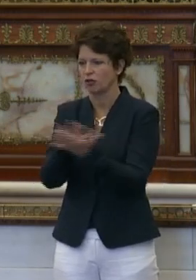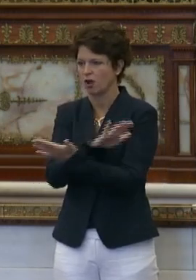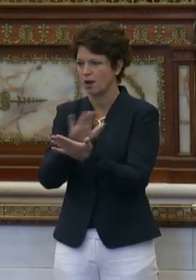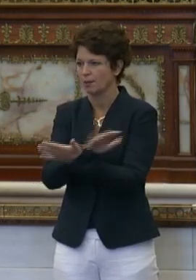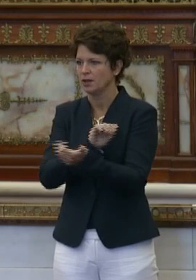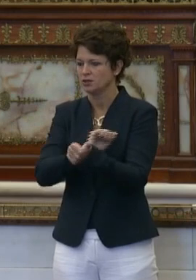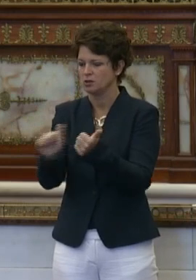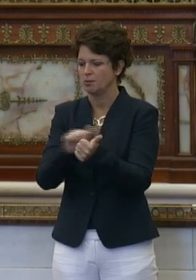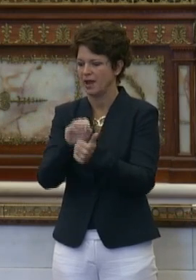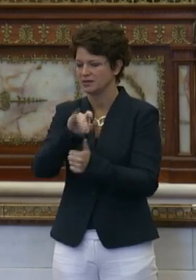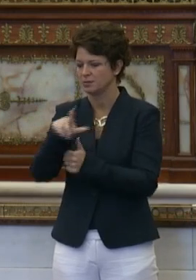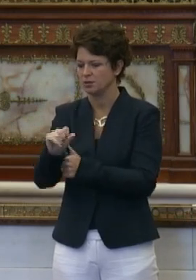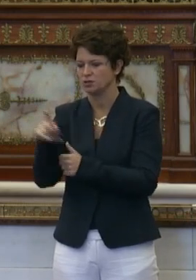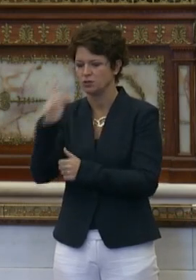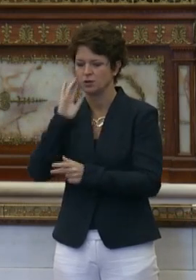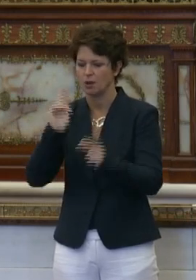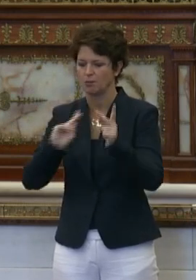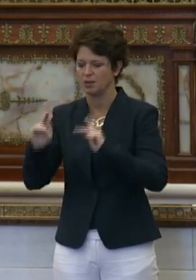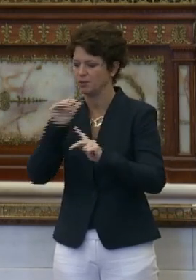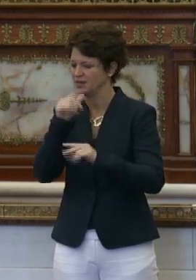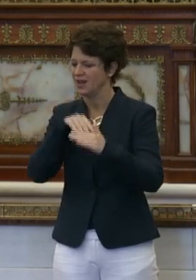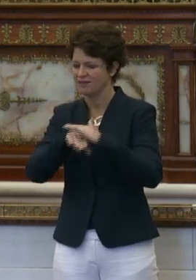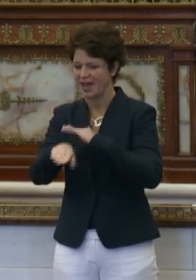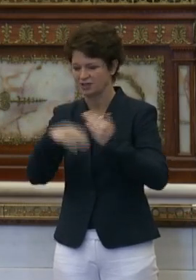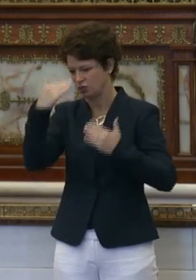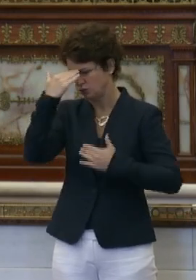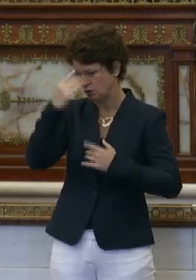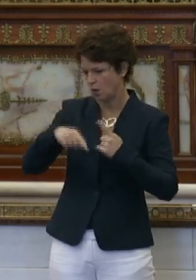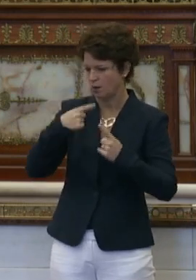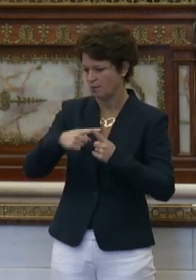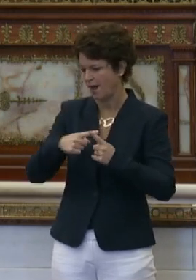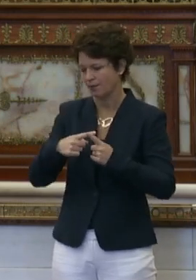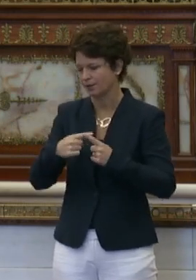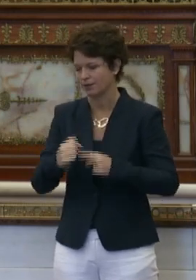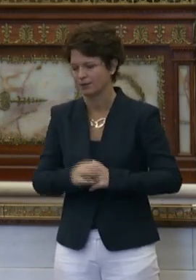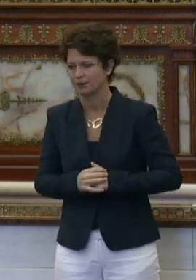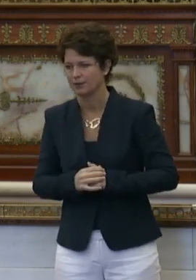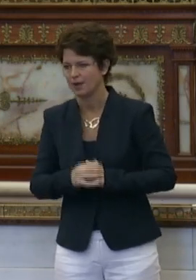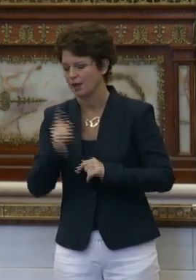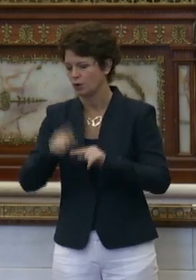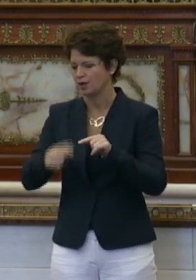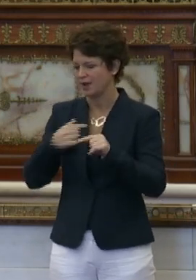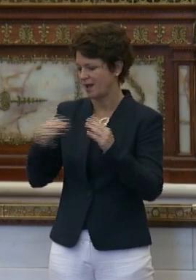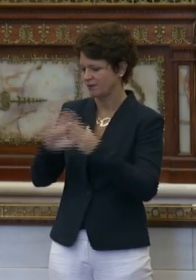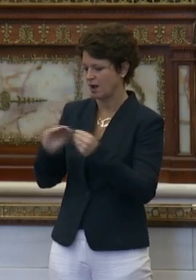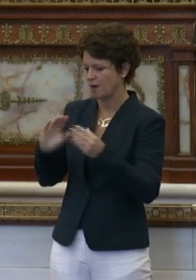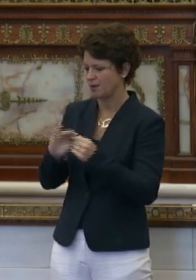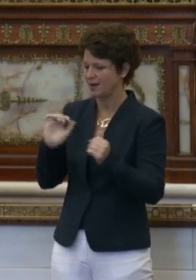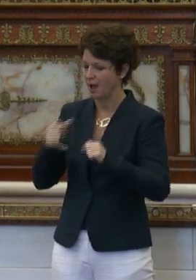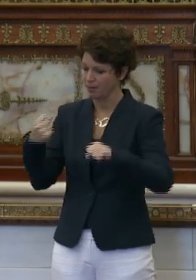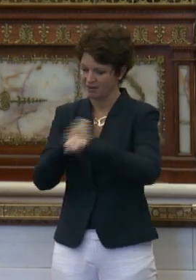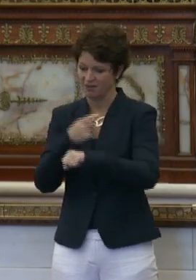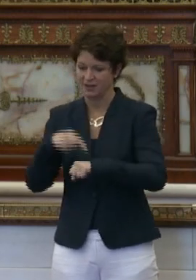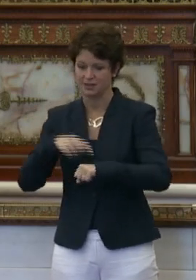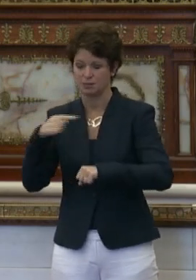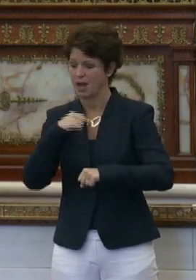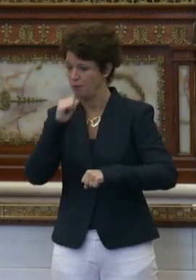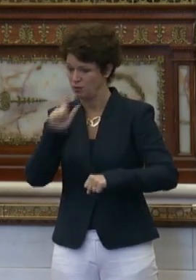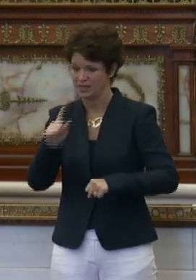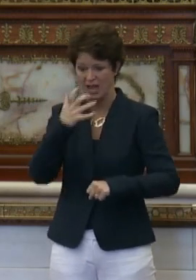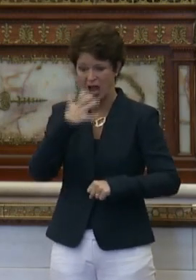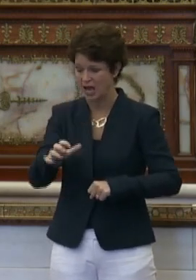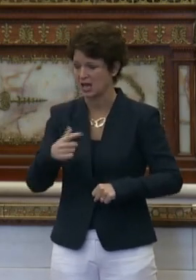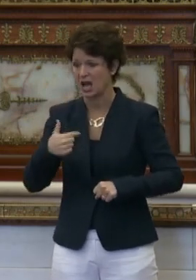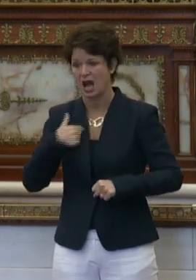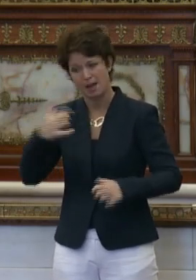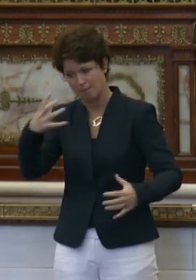bills that you know the public can't have access to, can't get access to. How are we going to fight this? I don't know, but I'm really I'm putting forth